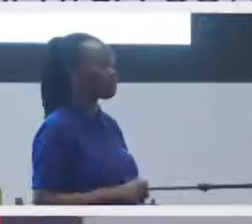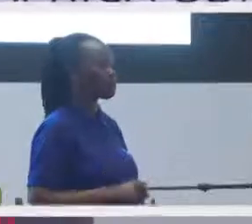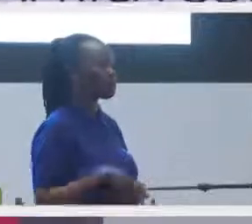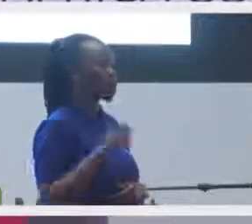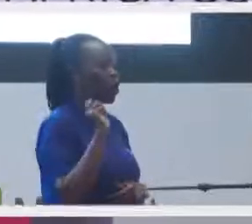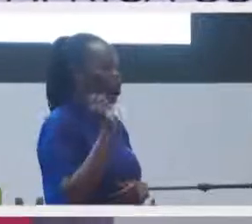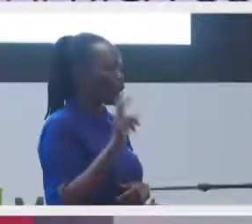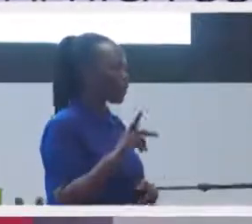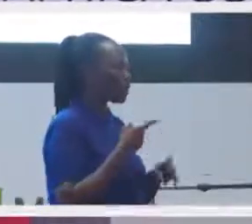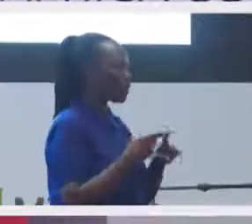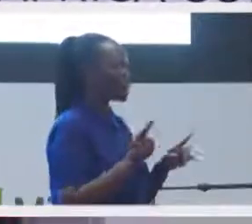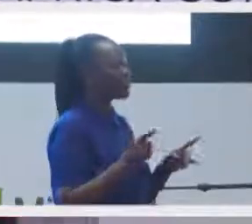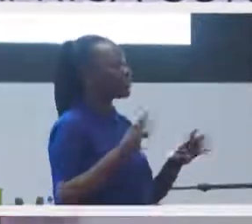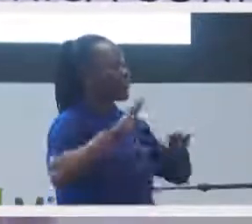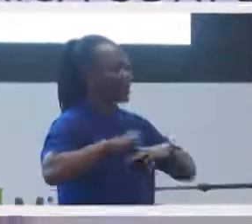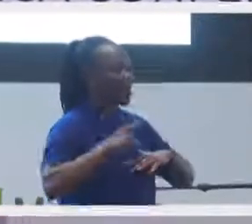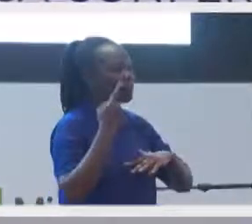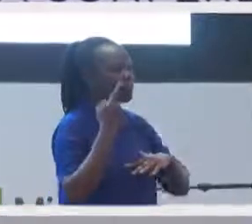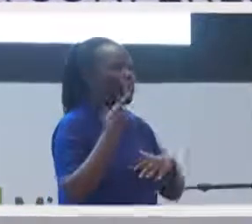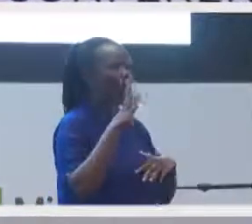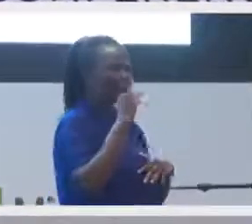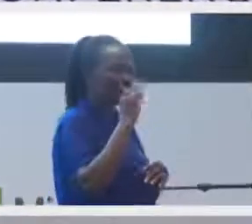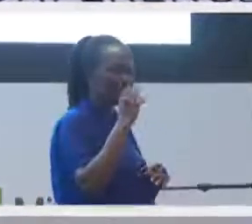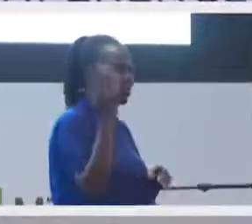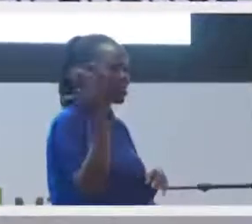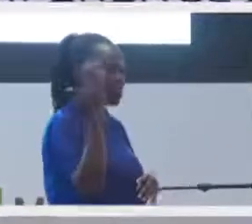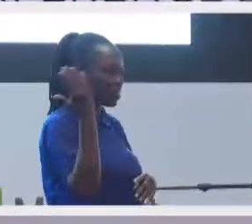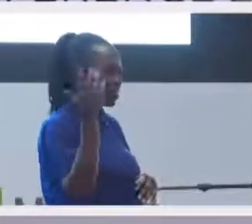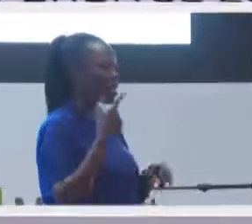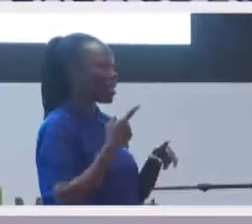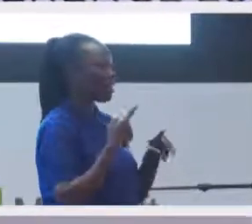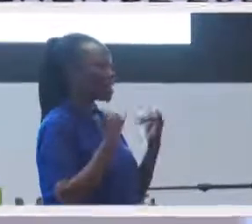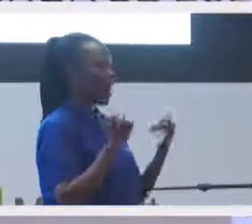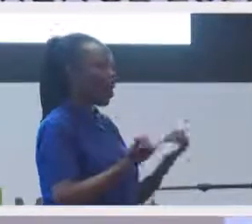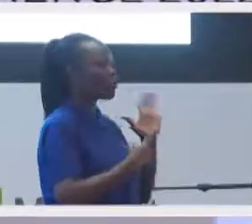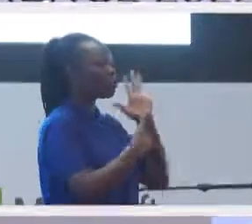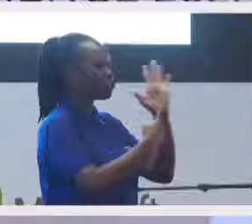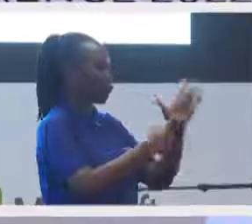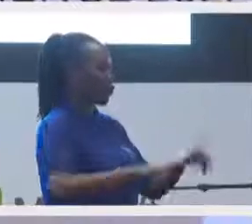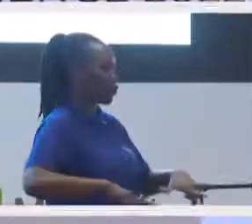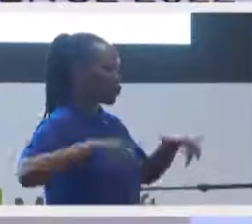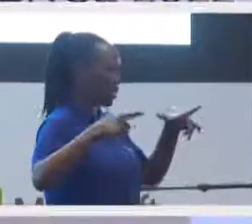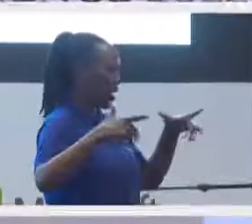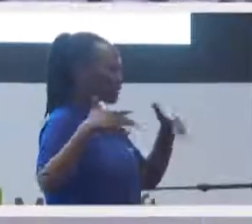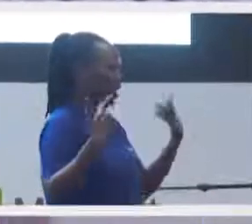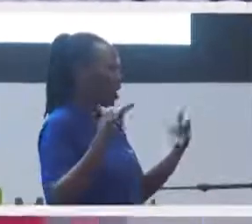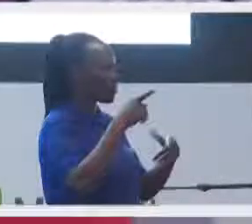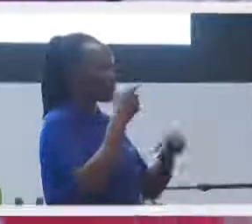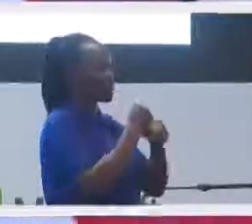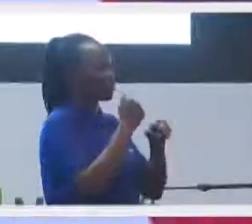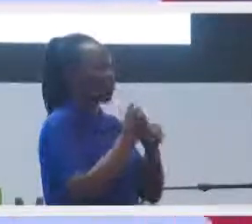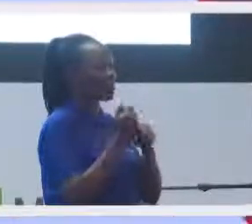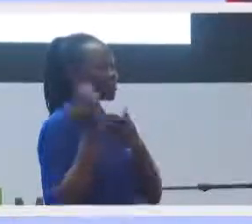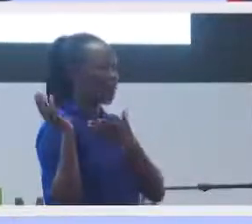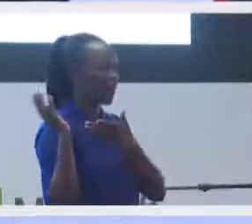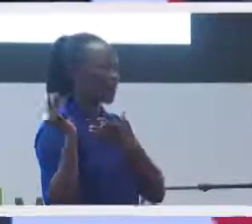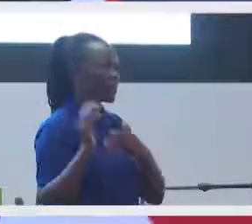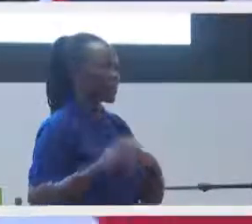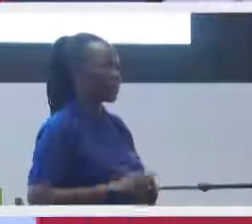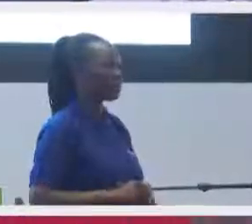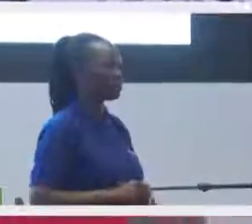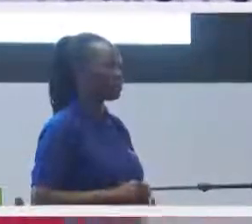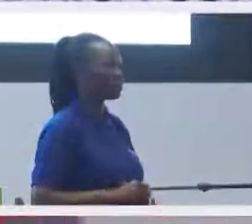Okay, but enough of speaking, and now I'm gonna demonstrate some of that. And